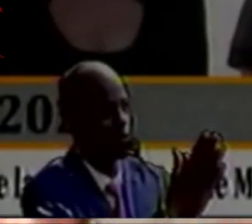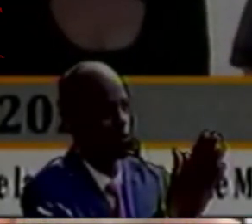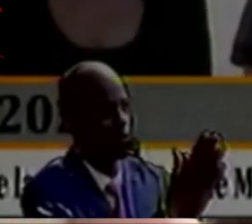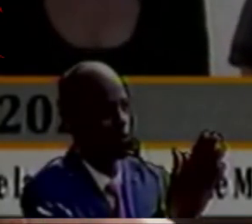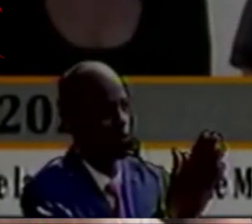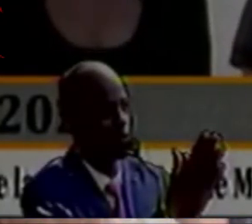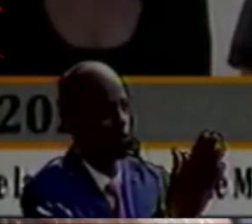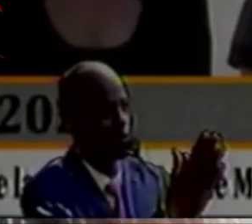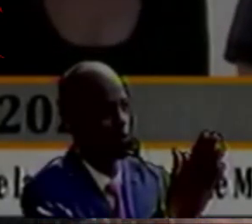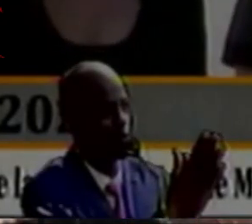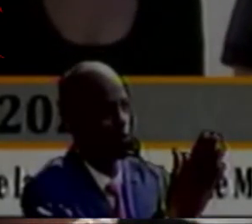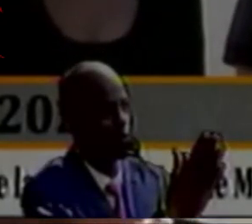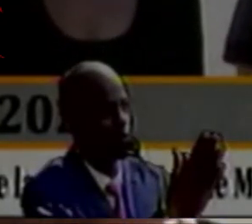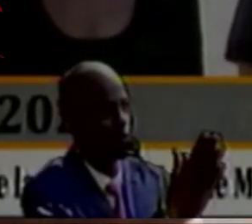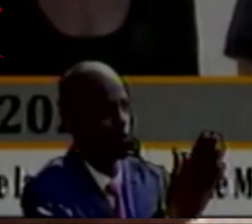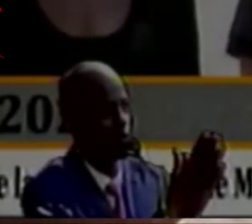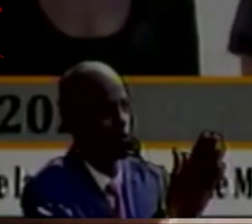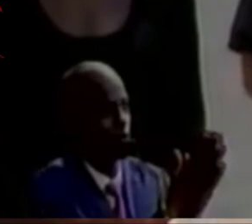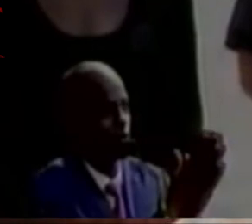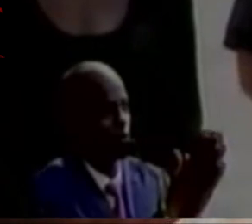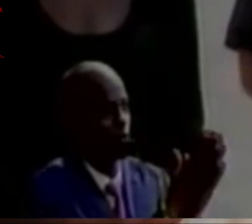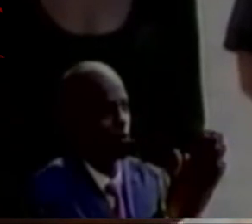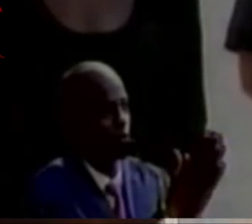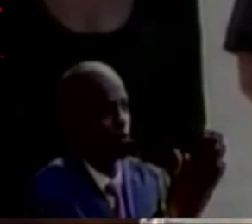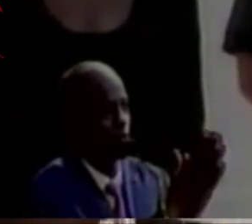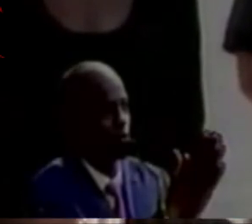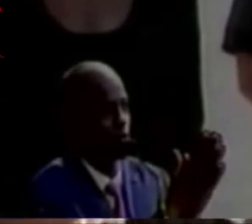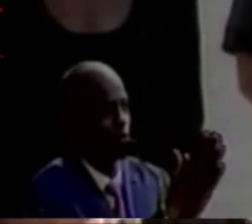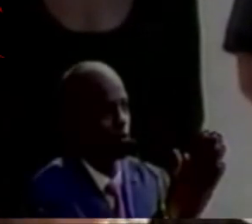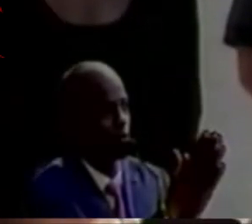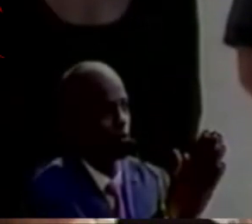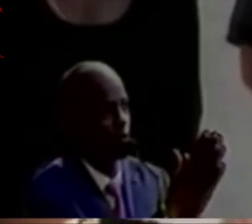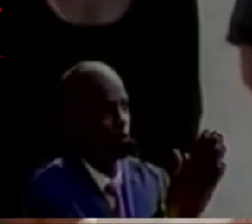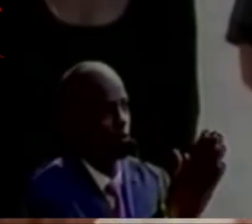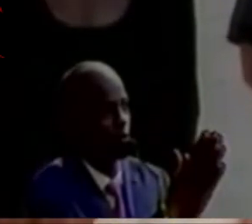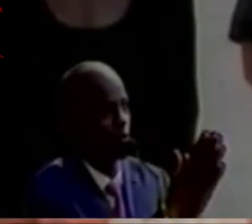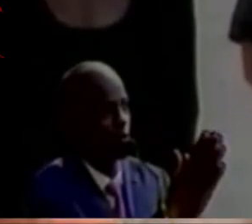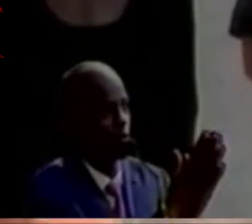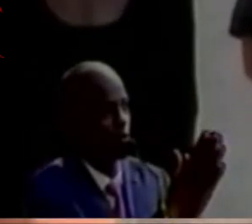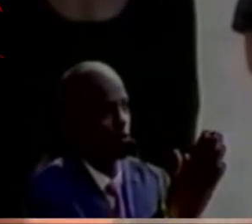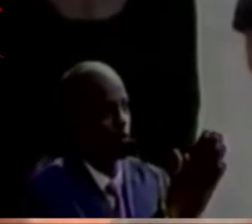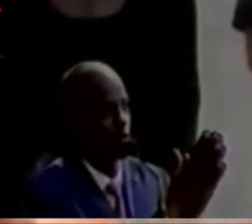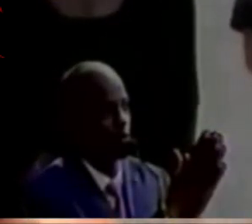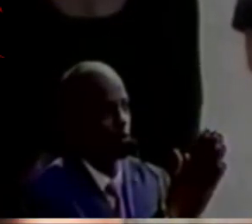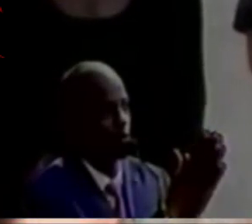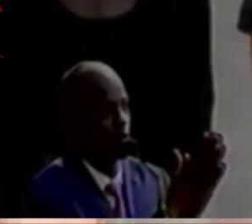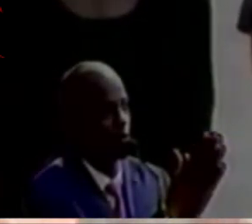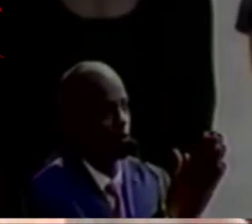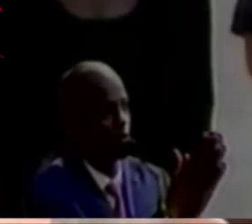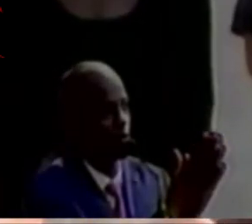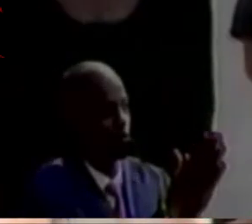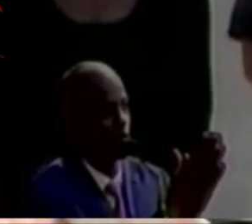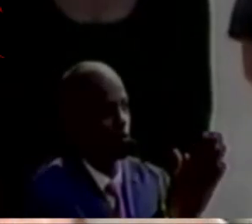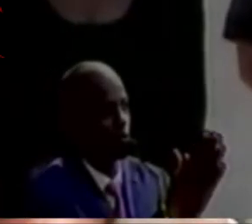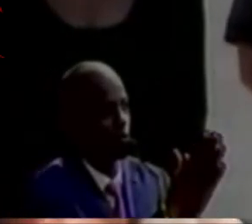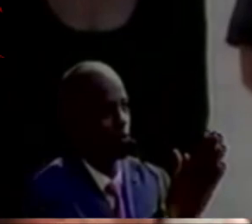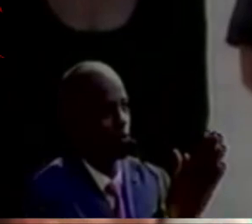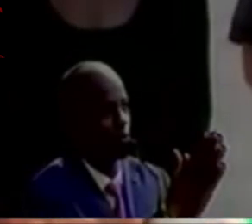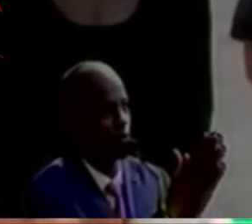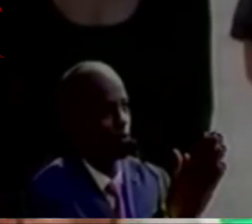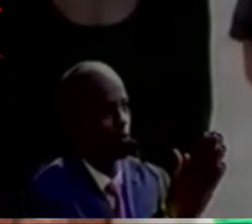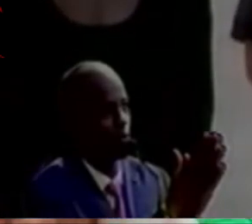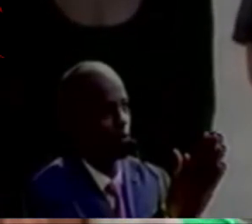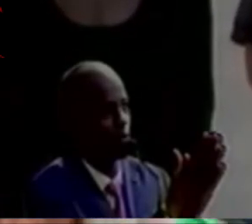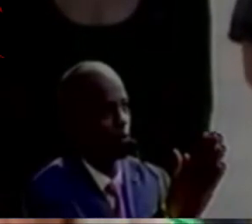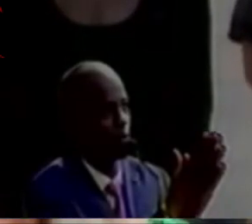bringing additional air crews as we continue to sustain our operations. We're also bringing additional aircraft